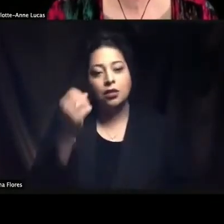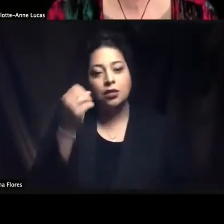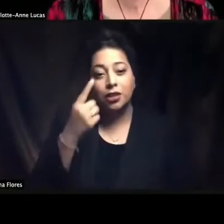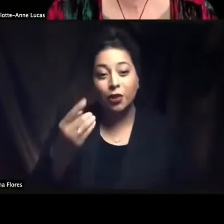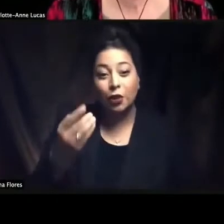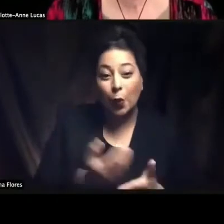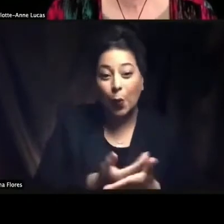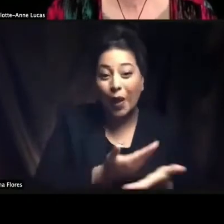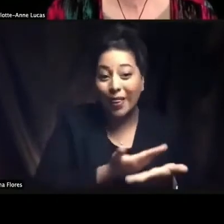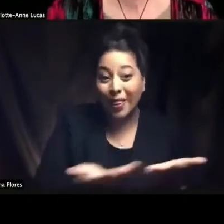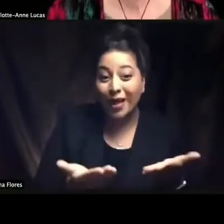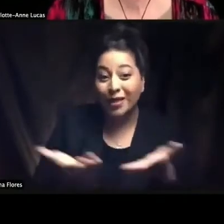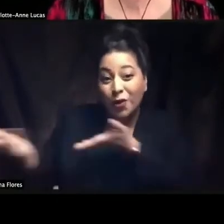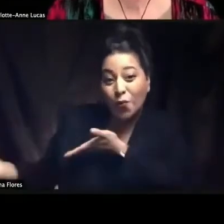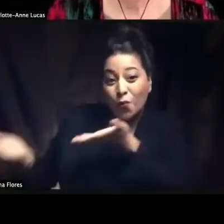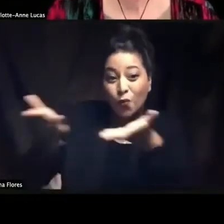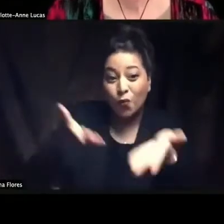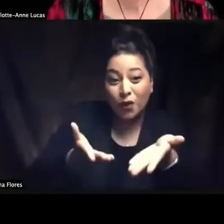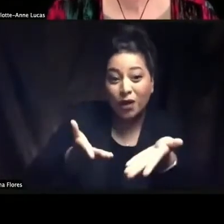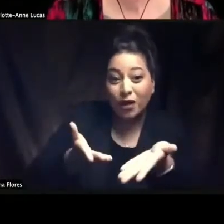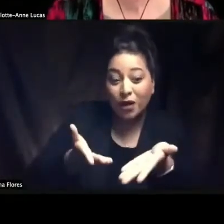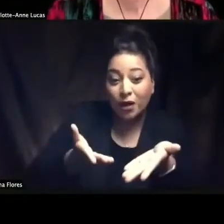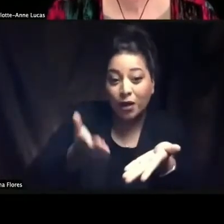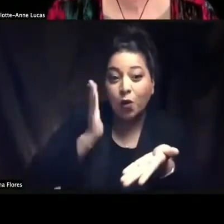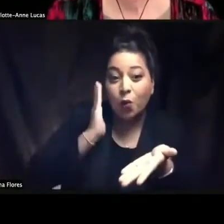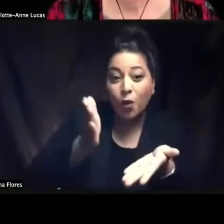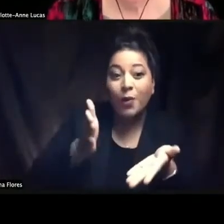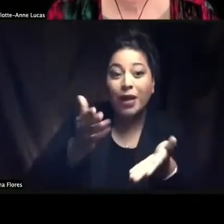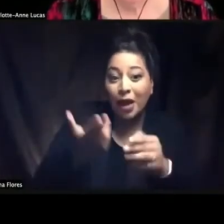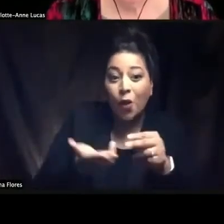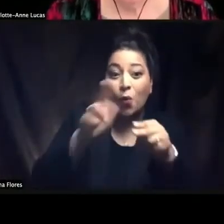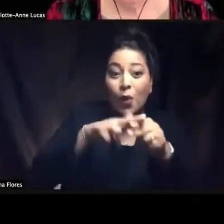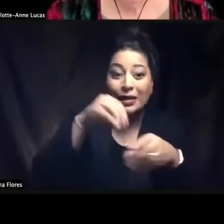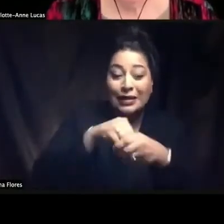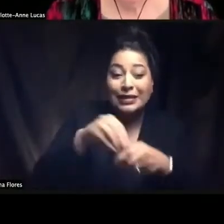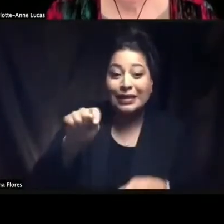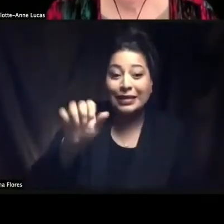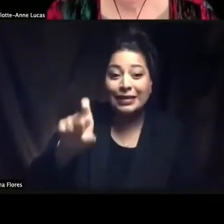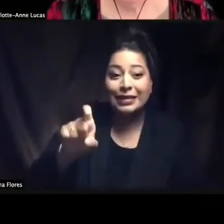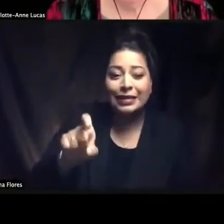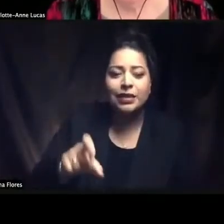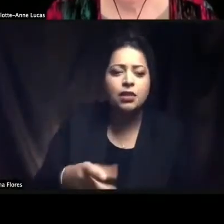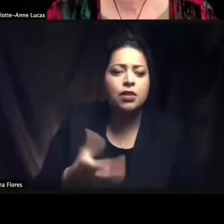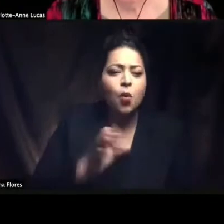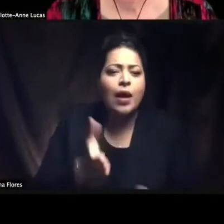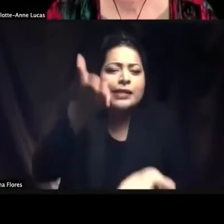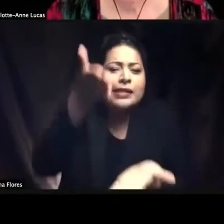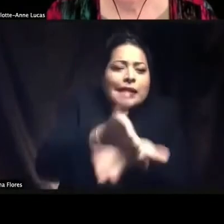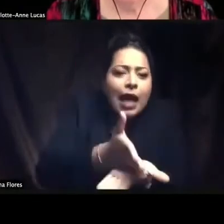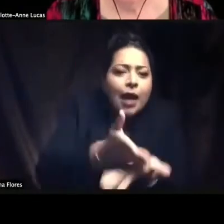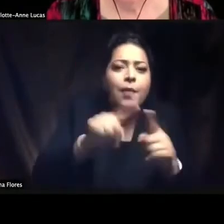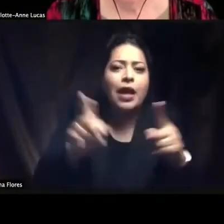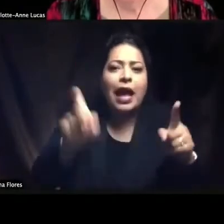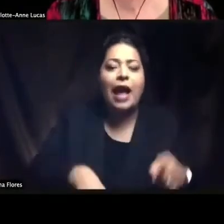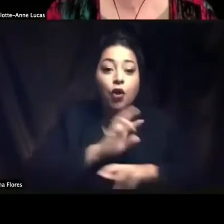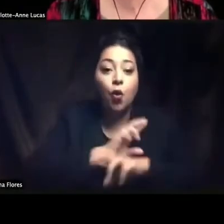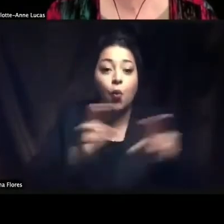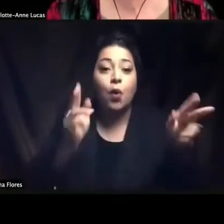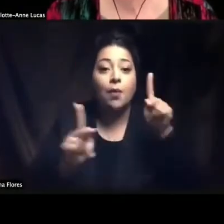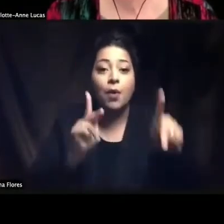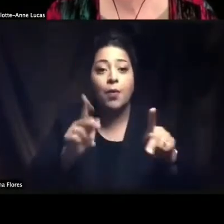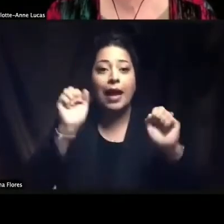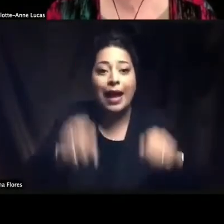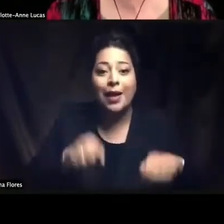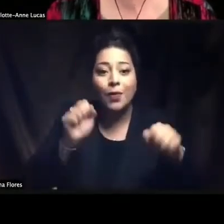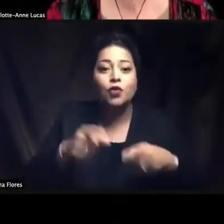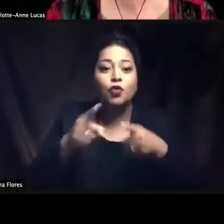things to our community is going to be a raise in taxes. So instead of stopping it, it's preparing our people to be able